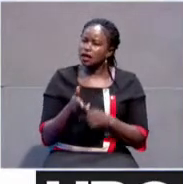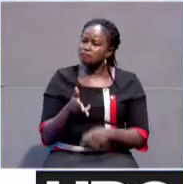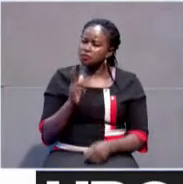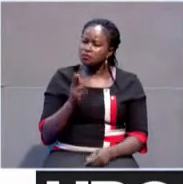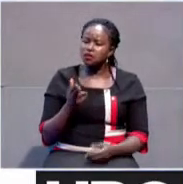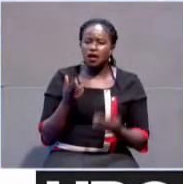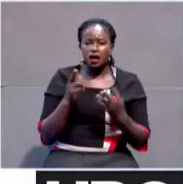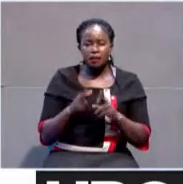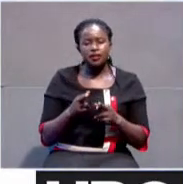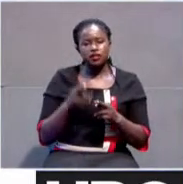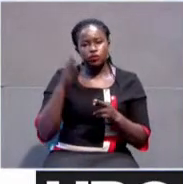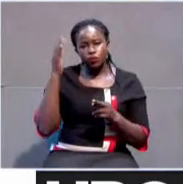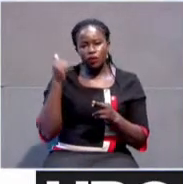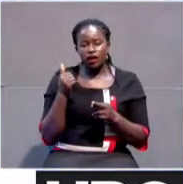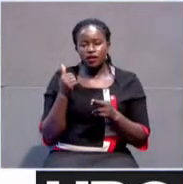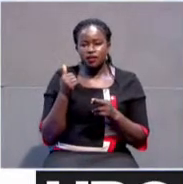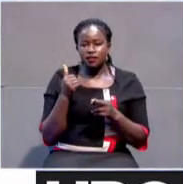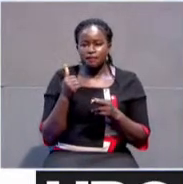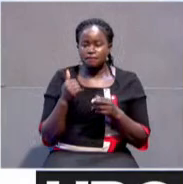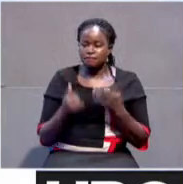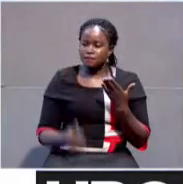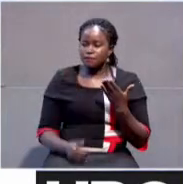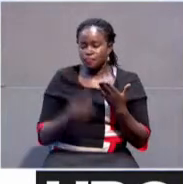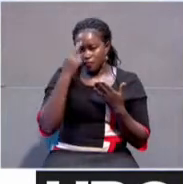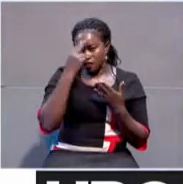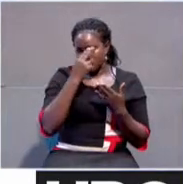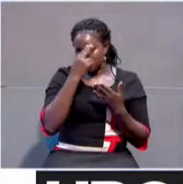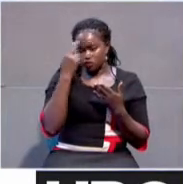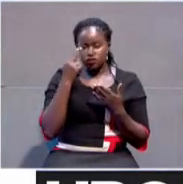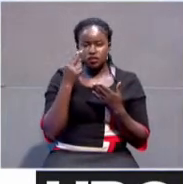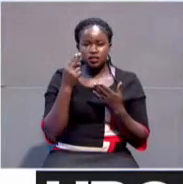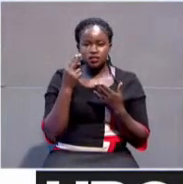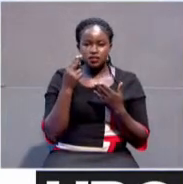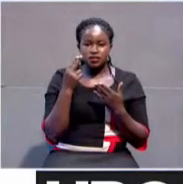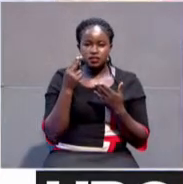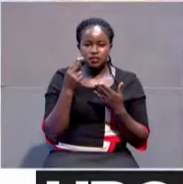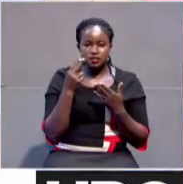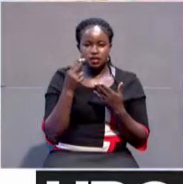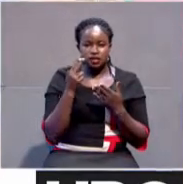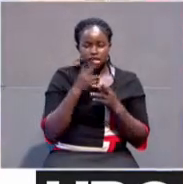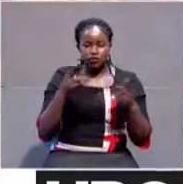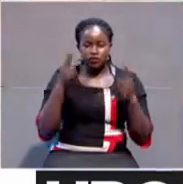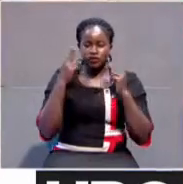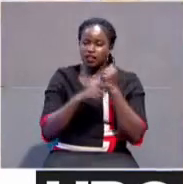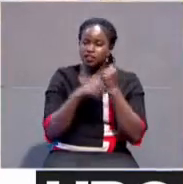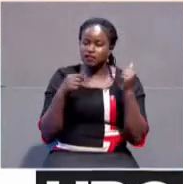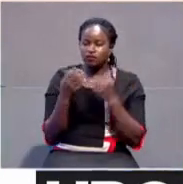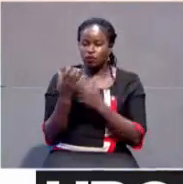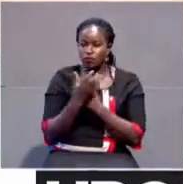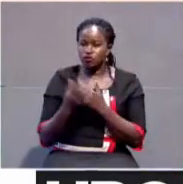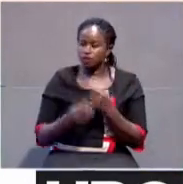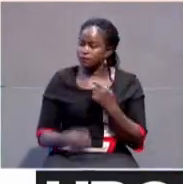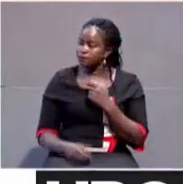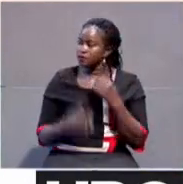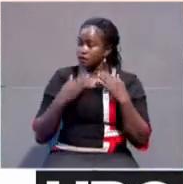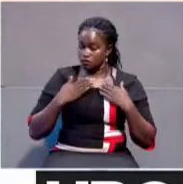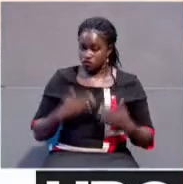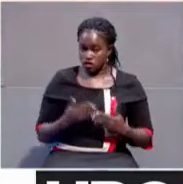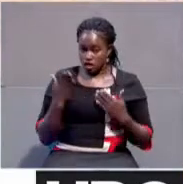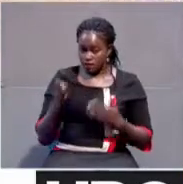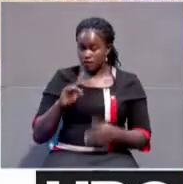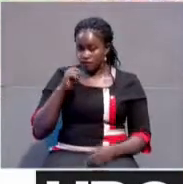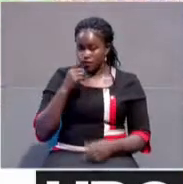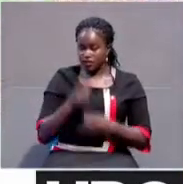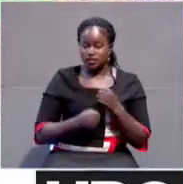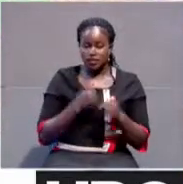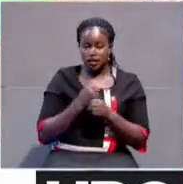followed stealing of a university student's computer. The body of Ali Matov, a first-year student